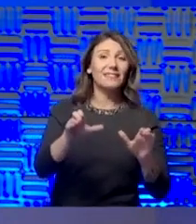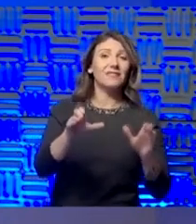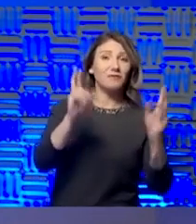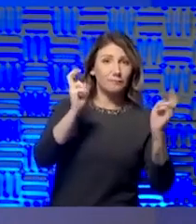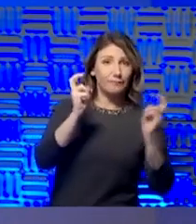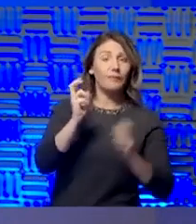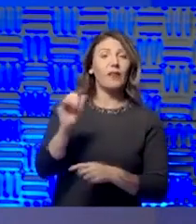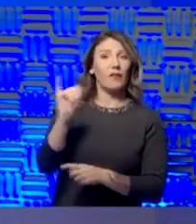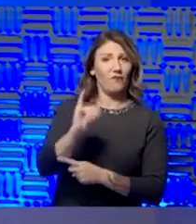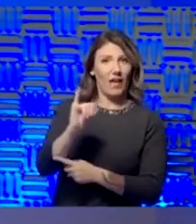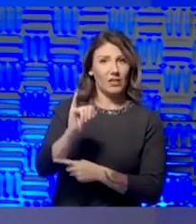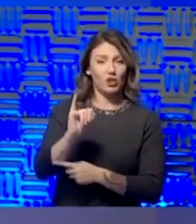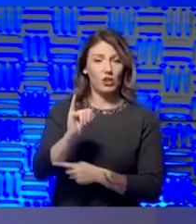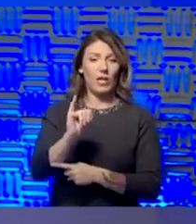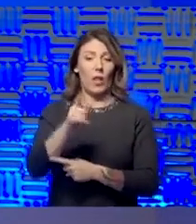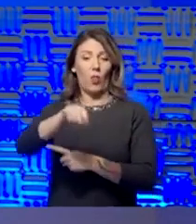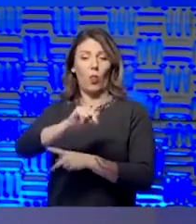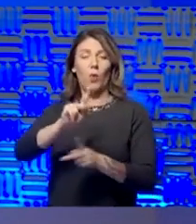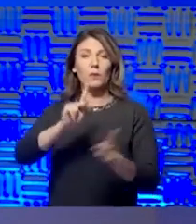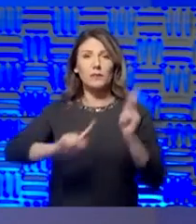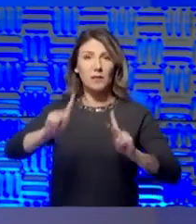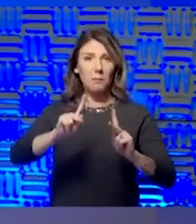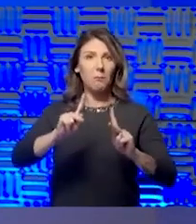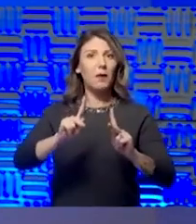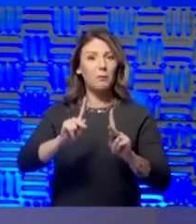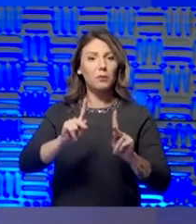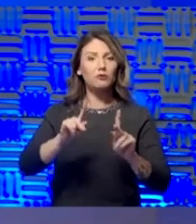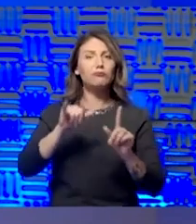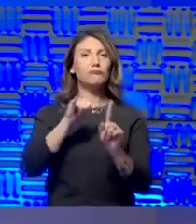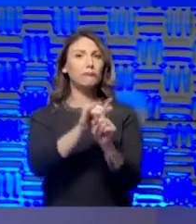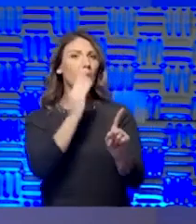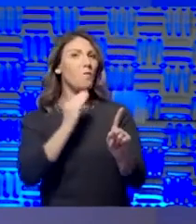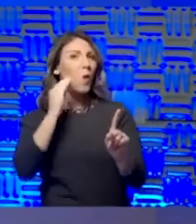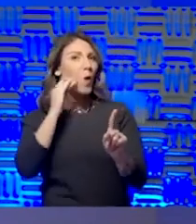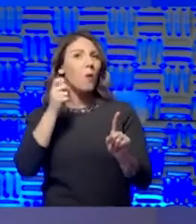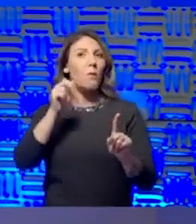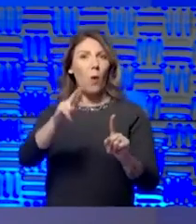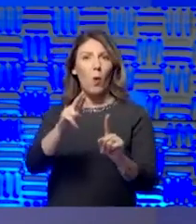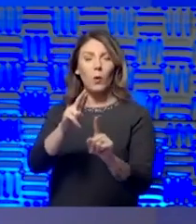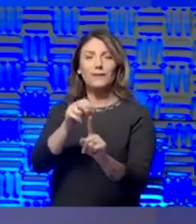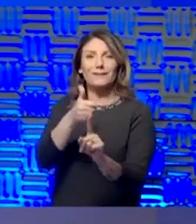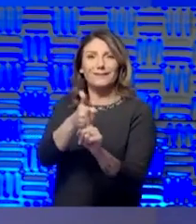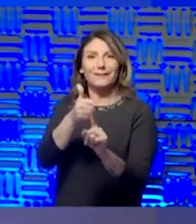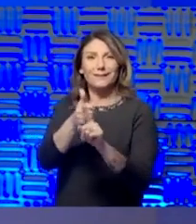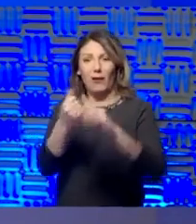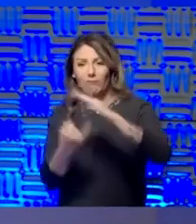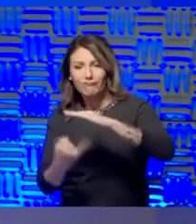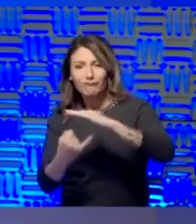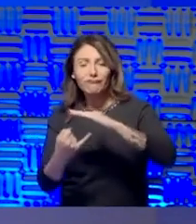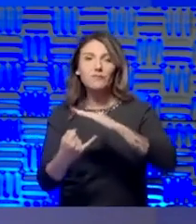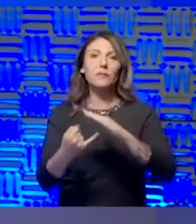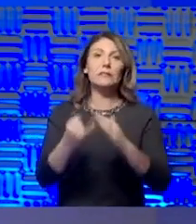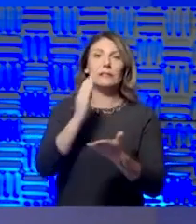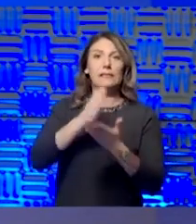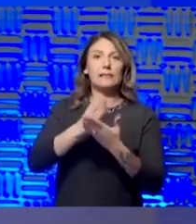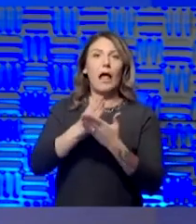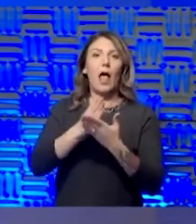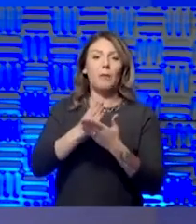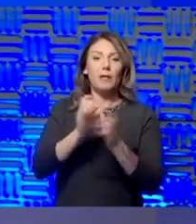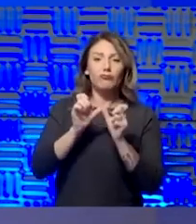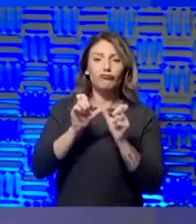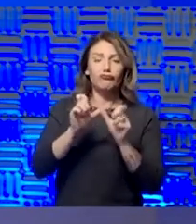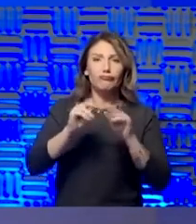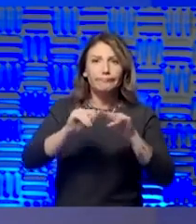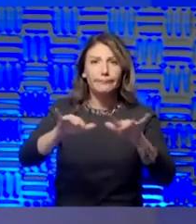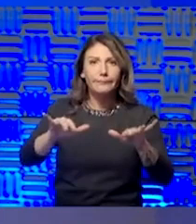keep those people self-quarantined or those households self-quarantined so we can stop further infections. The other testing